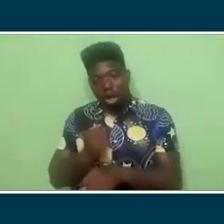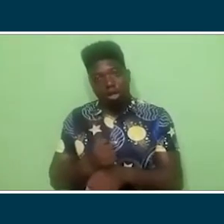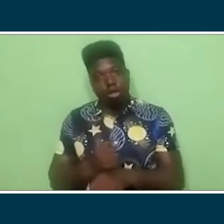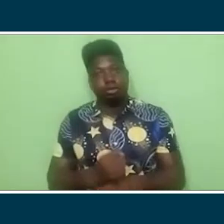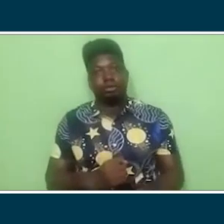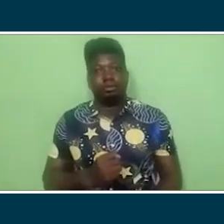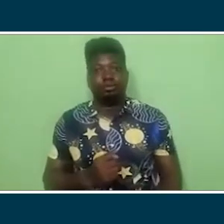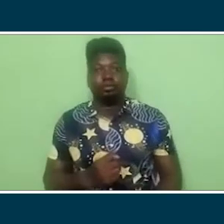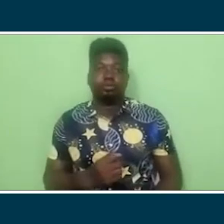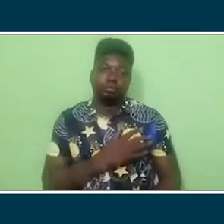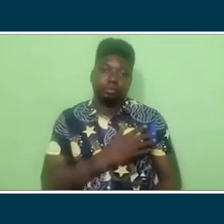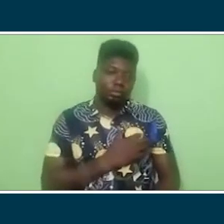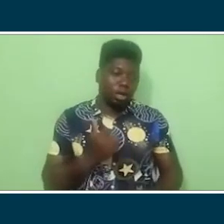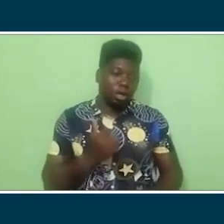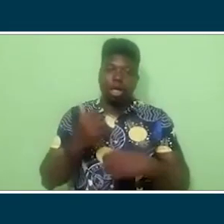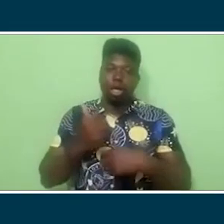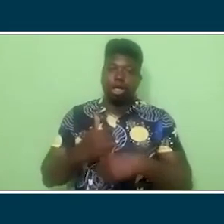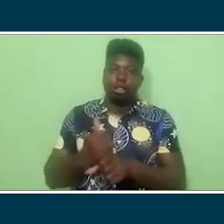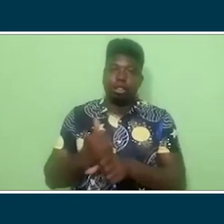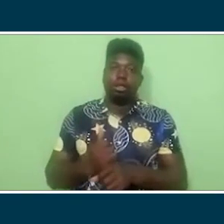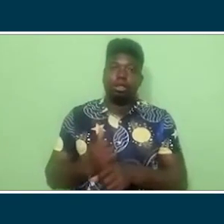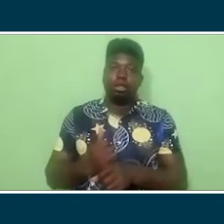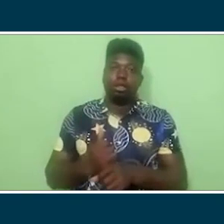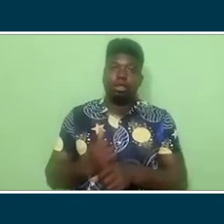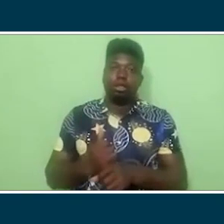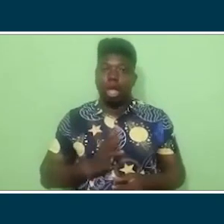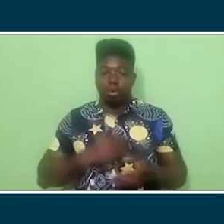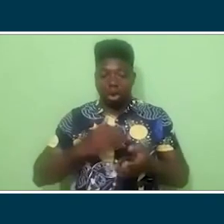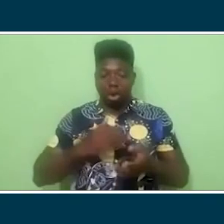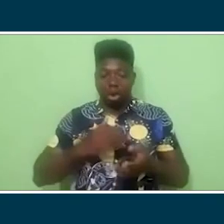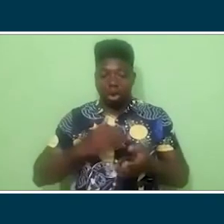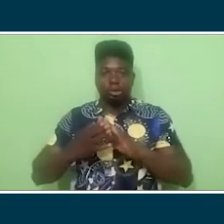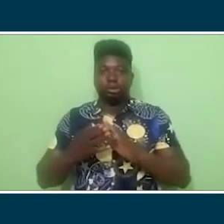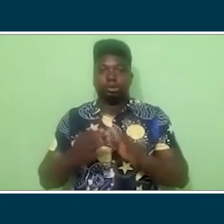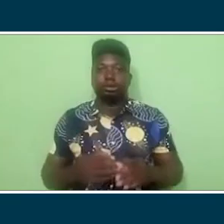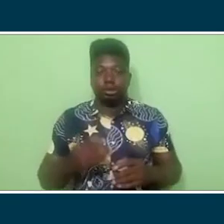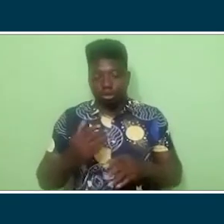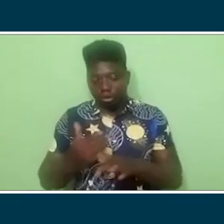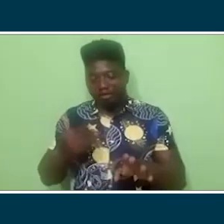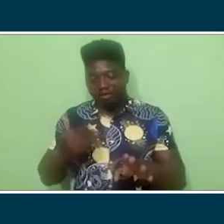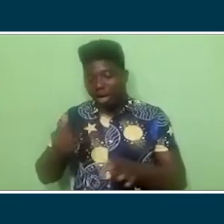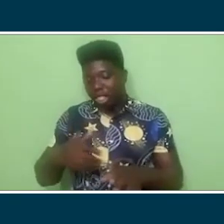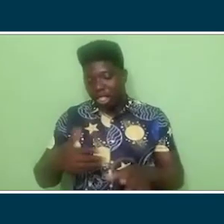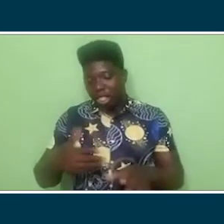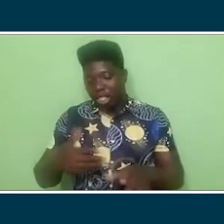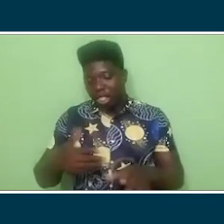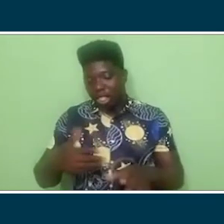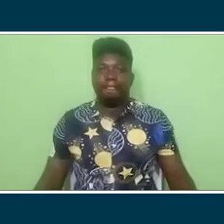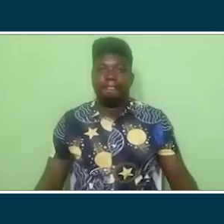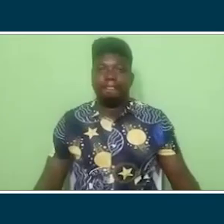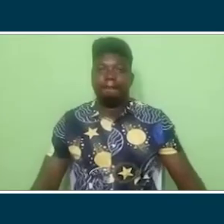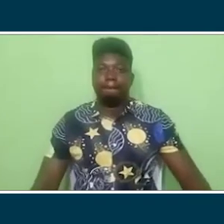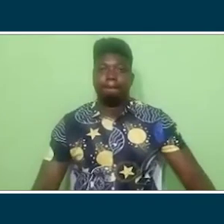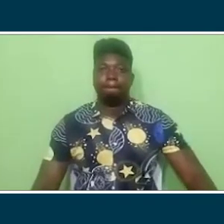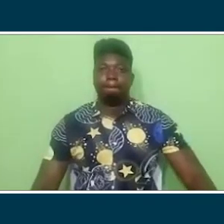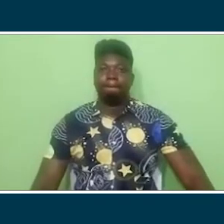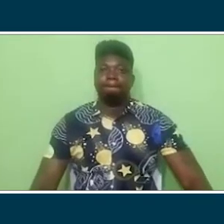community first and to create that space as a community before we did anything else.